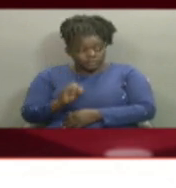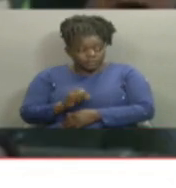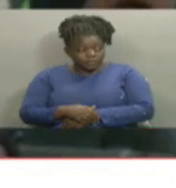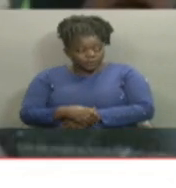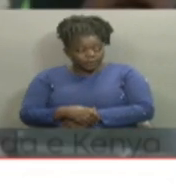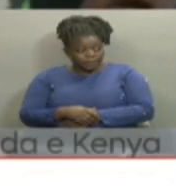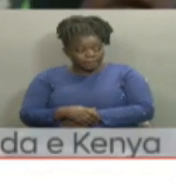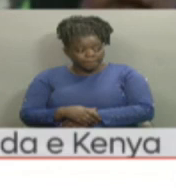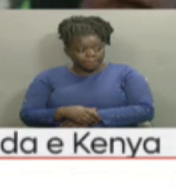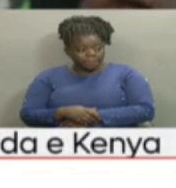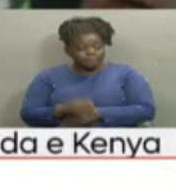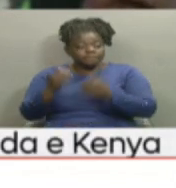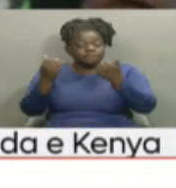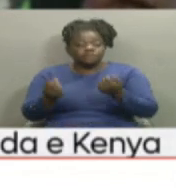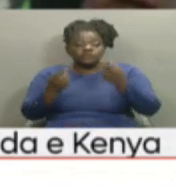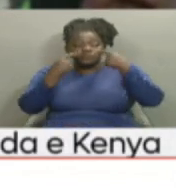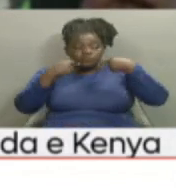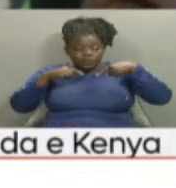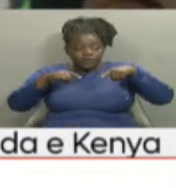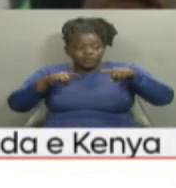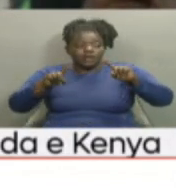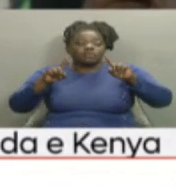10. Hereby declares that